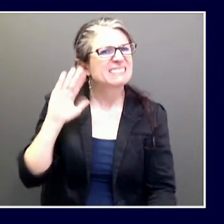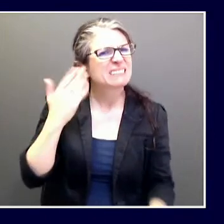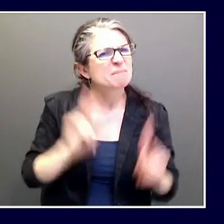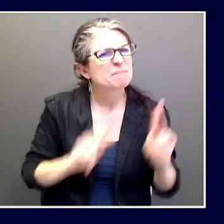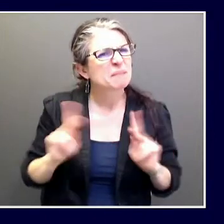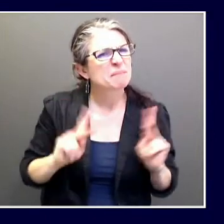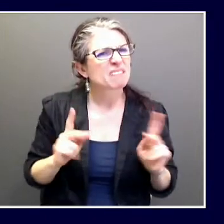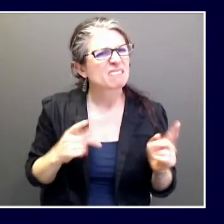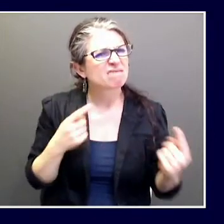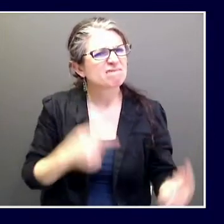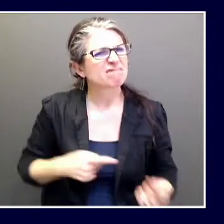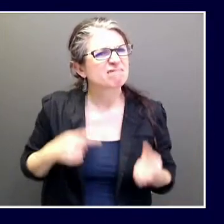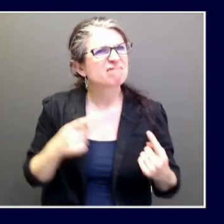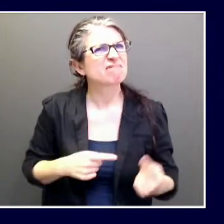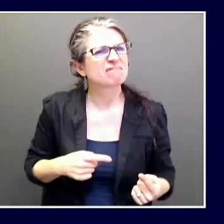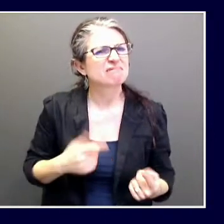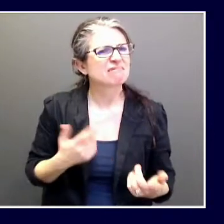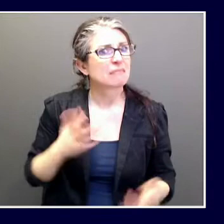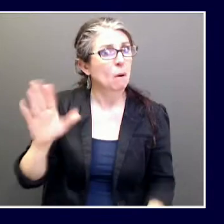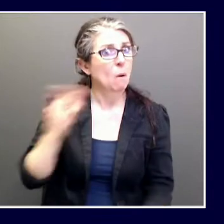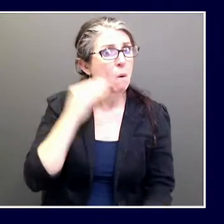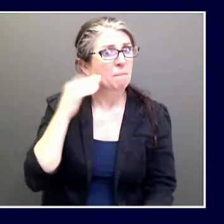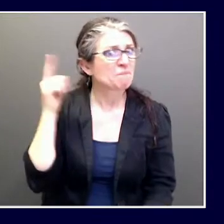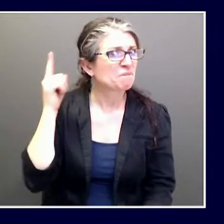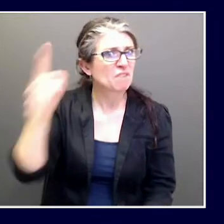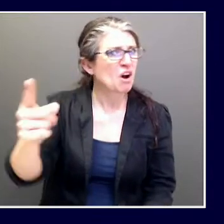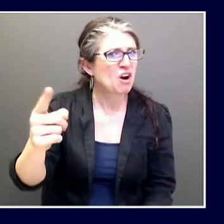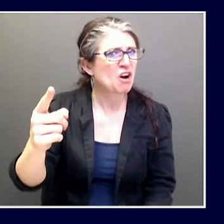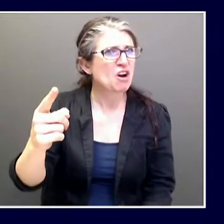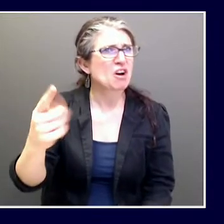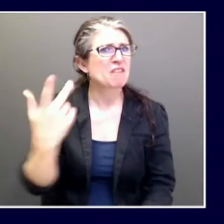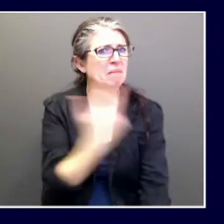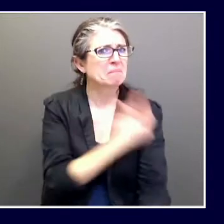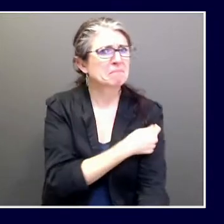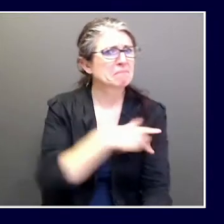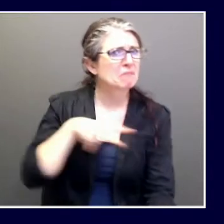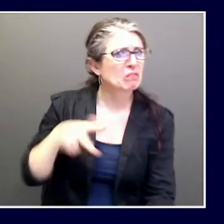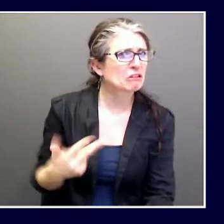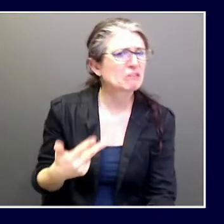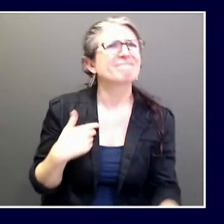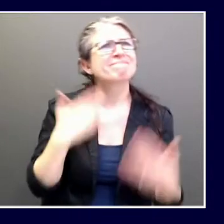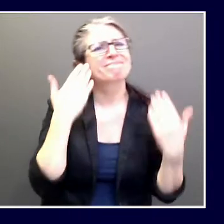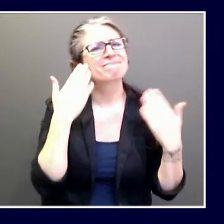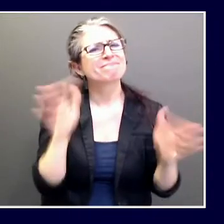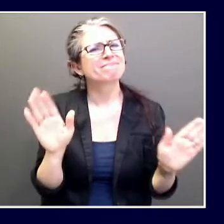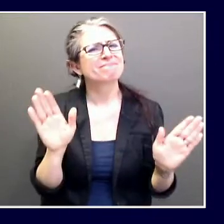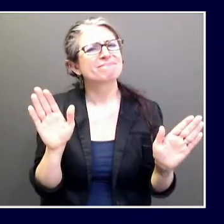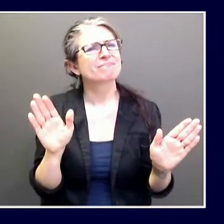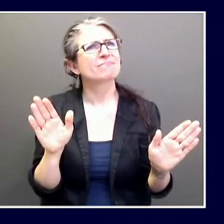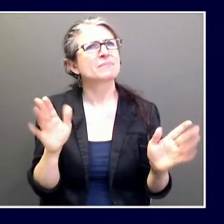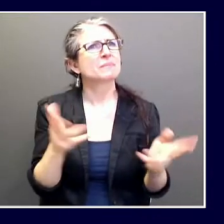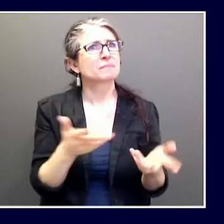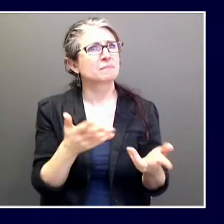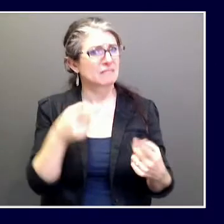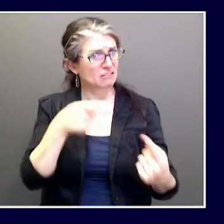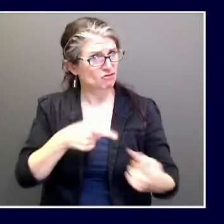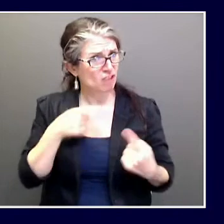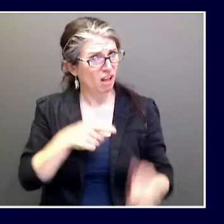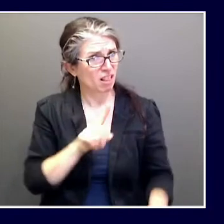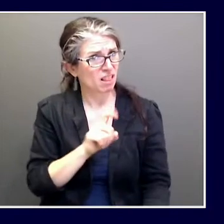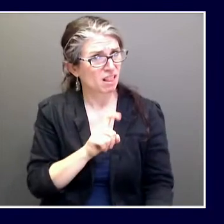their hometown to actually get the shot. Have you been hearing that, and what's the plan to address that? Yeah, I have been hearing that,